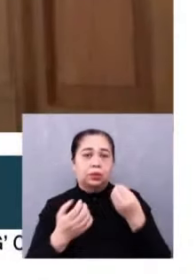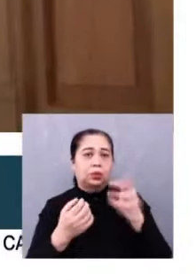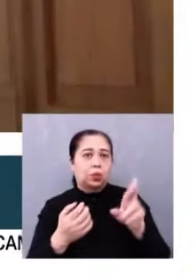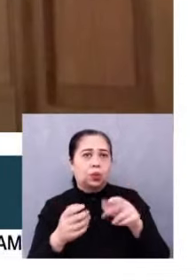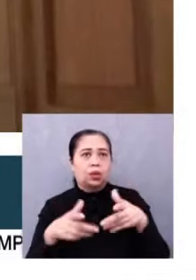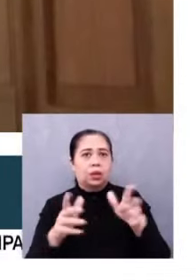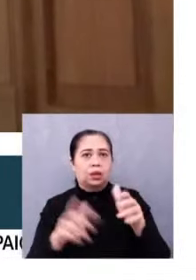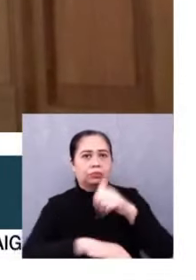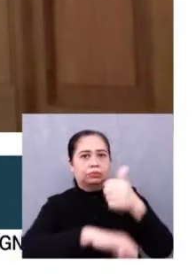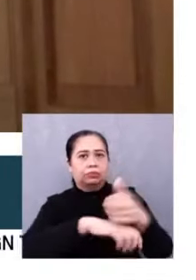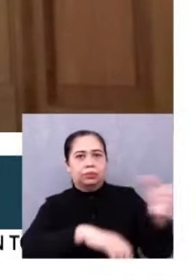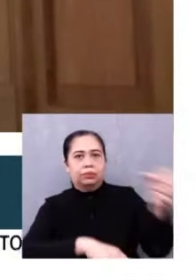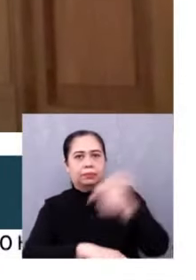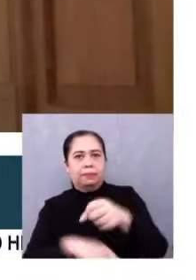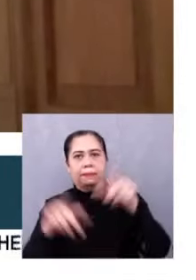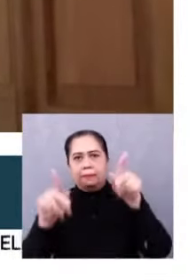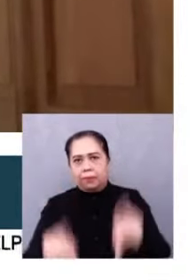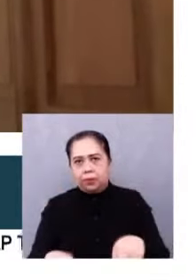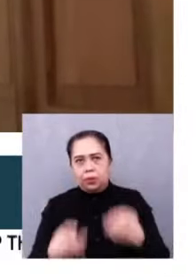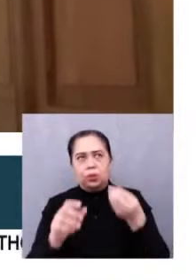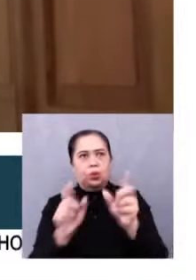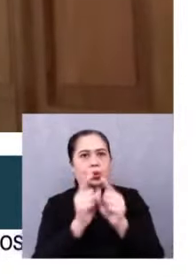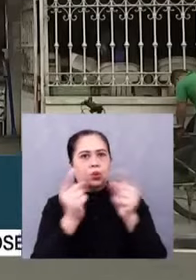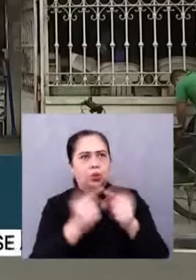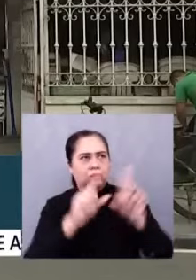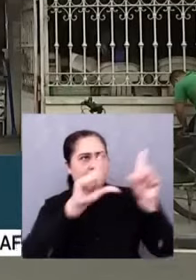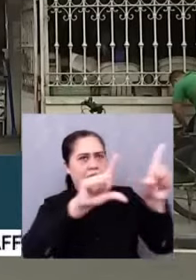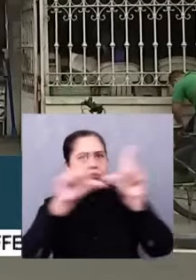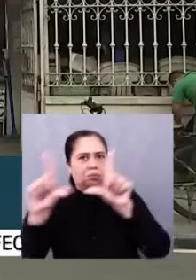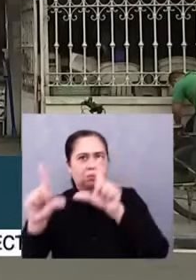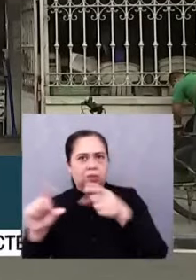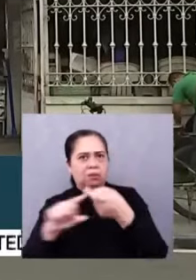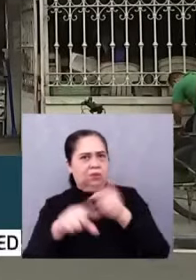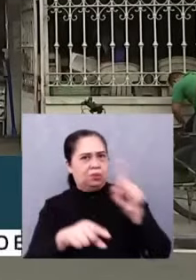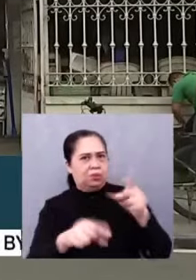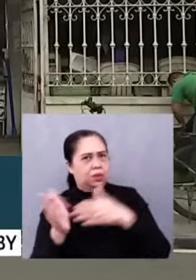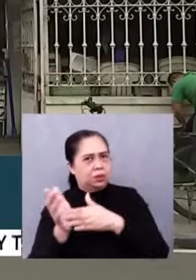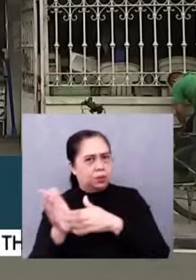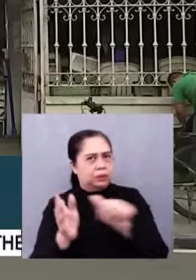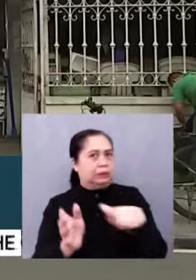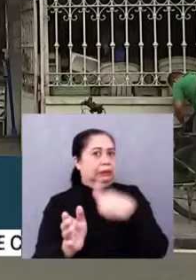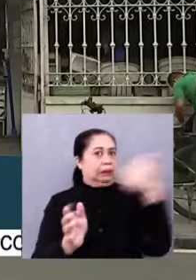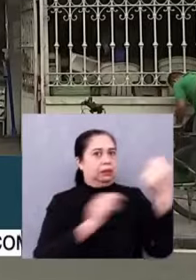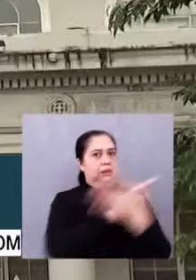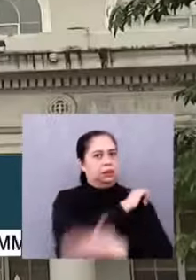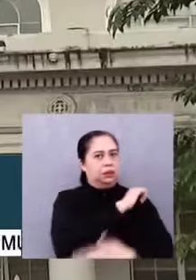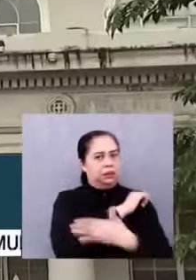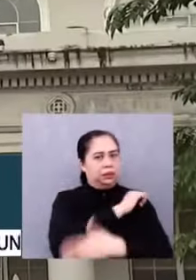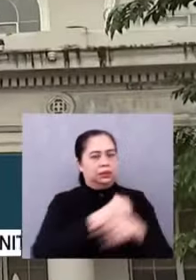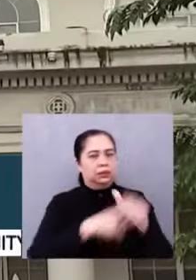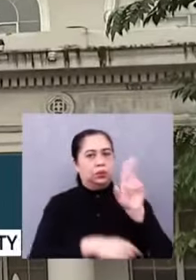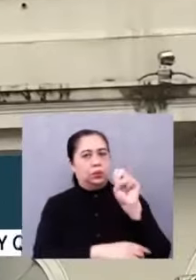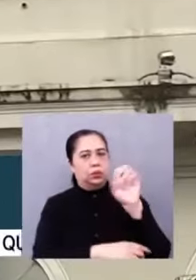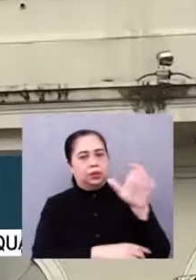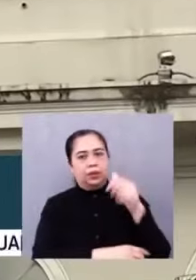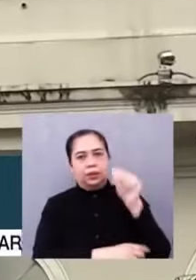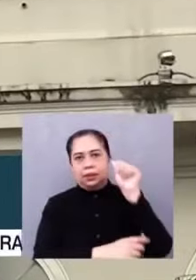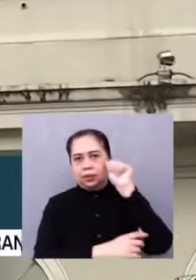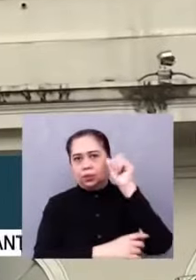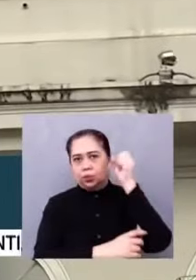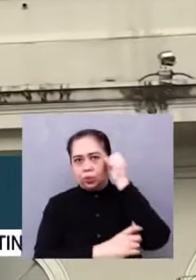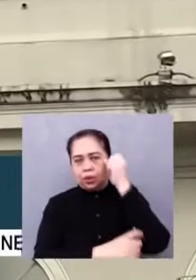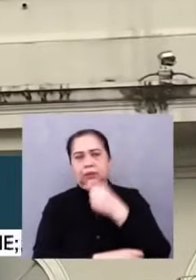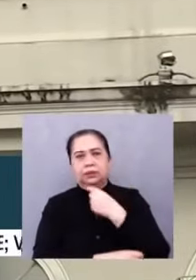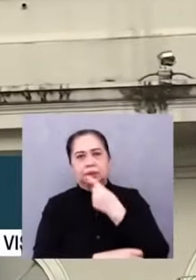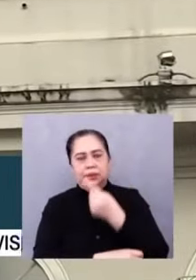of a person or a group as terrorists based on a request by another country. Undersecretary Adrian Sugai points out the